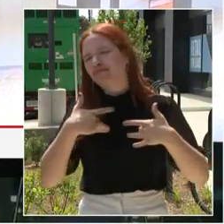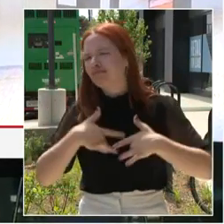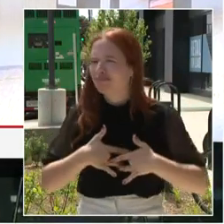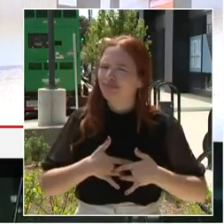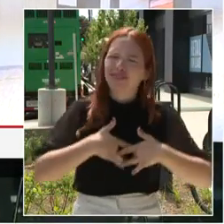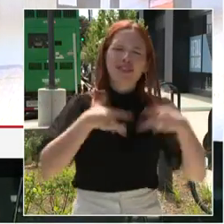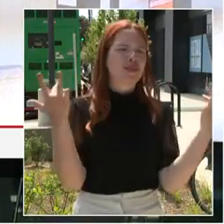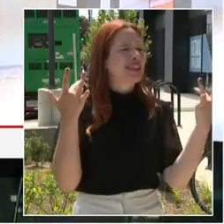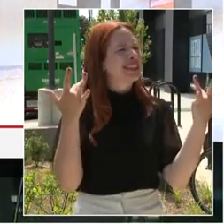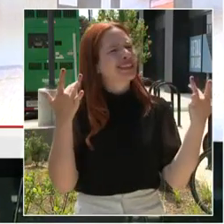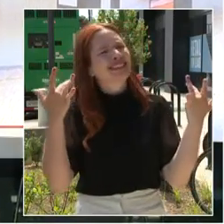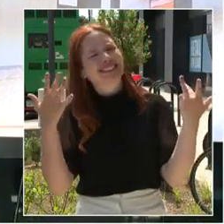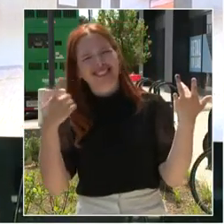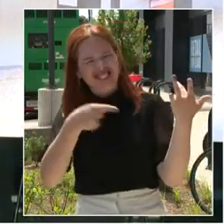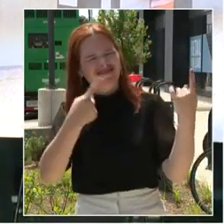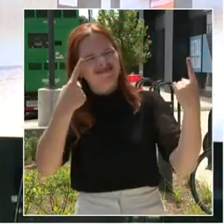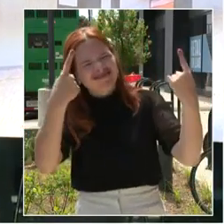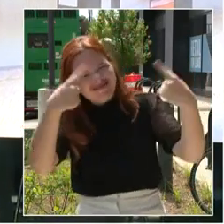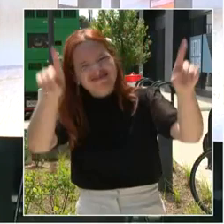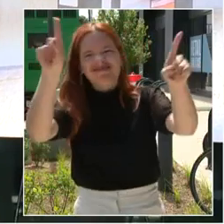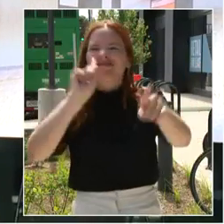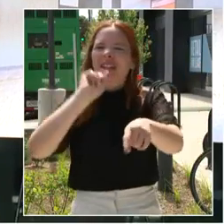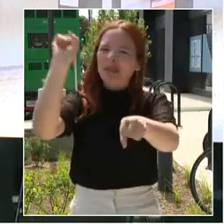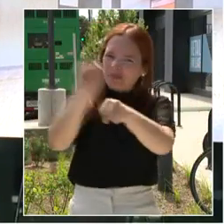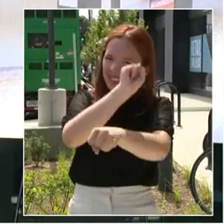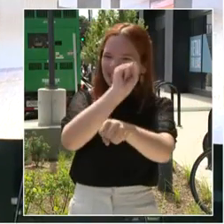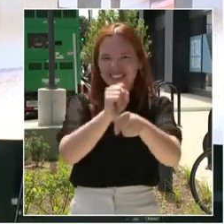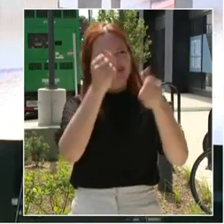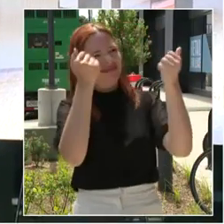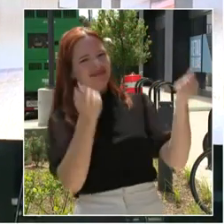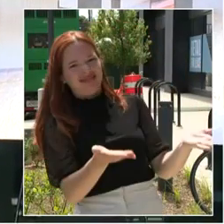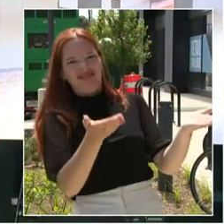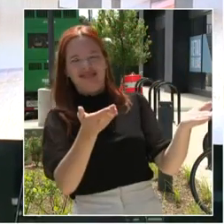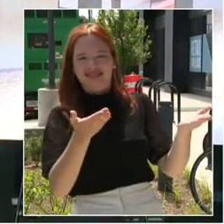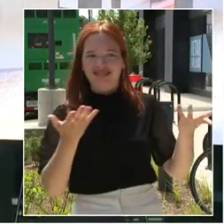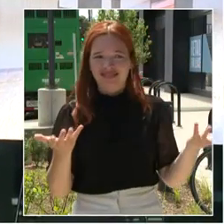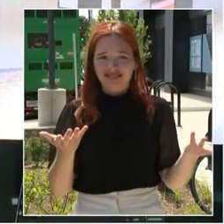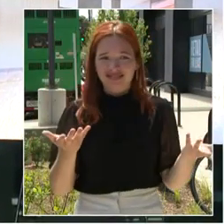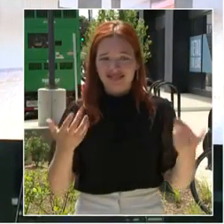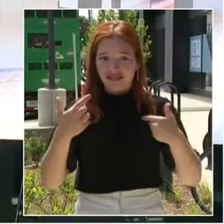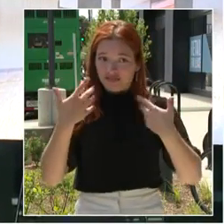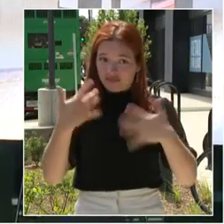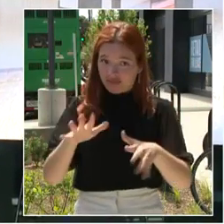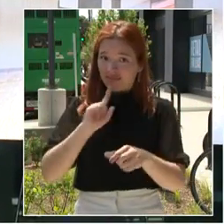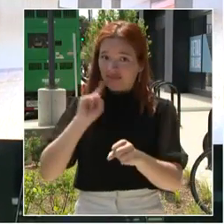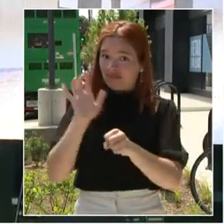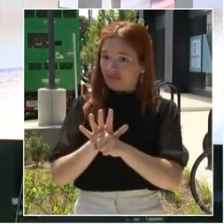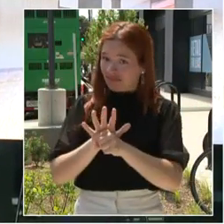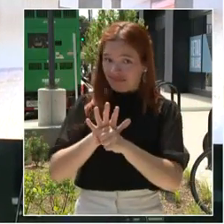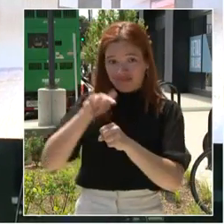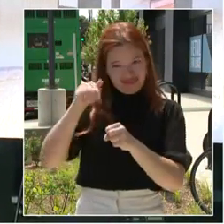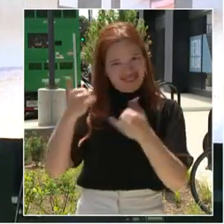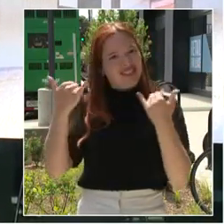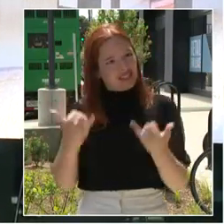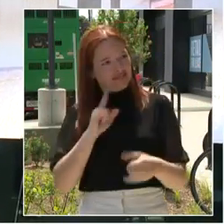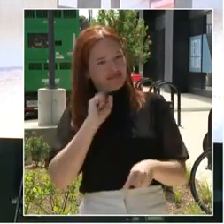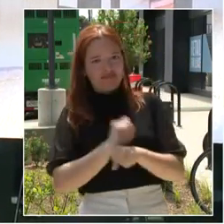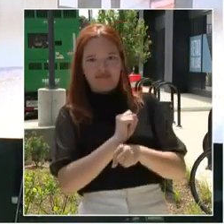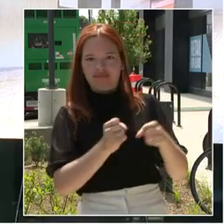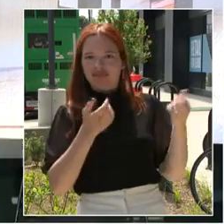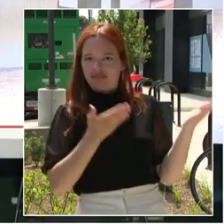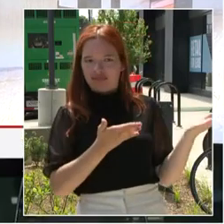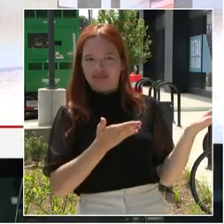this project as we promised, so that more DC government can be closer to the